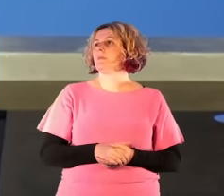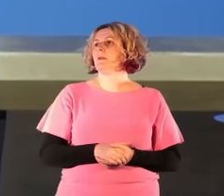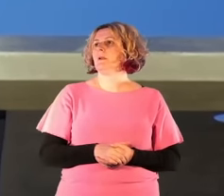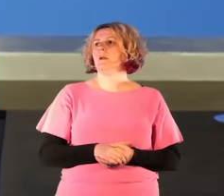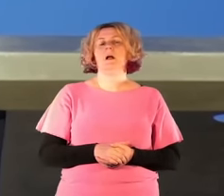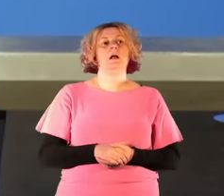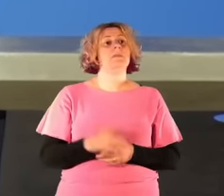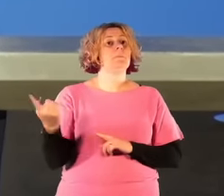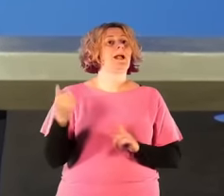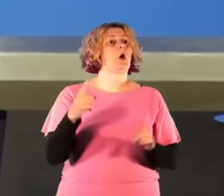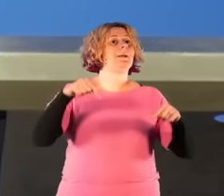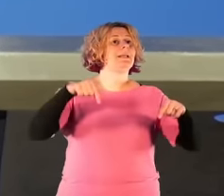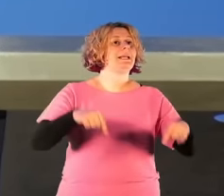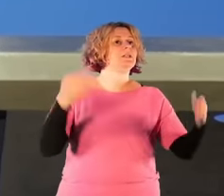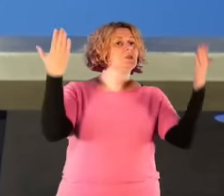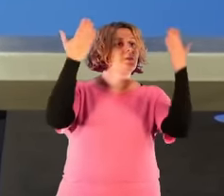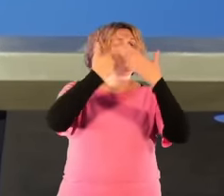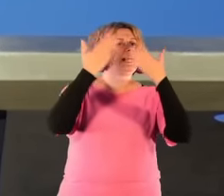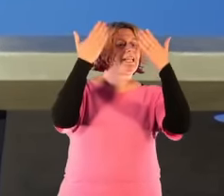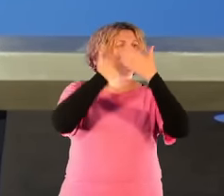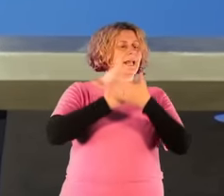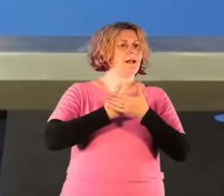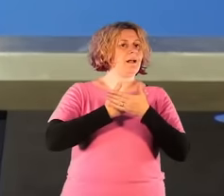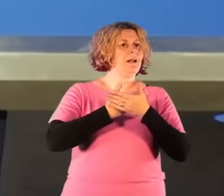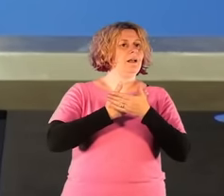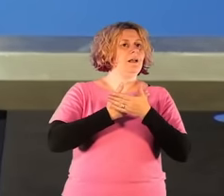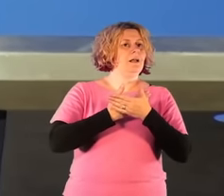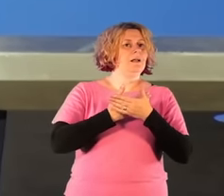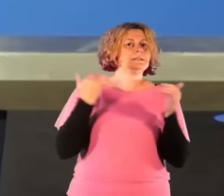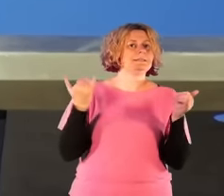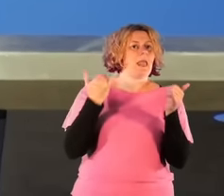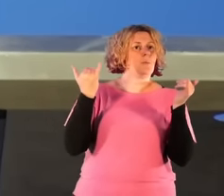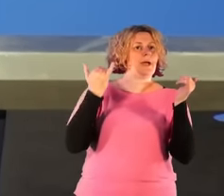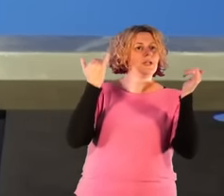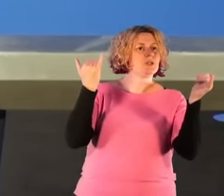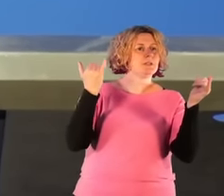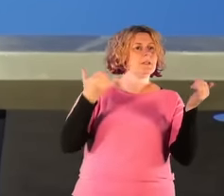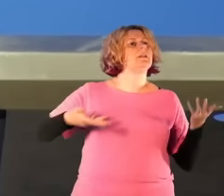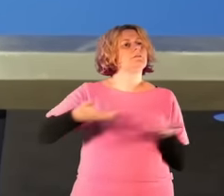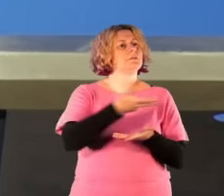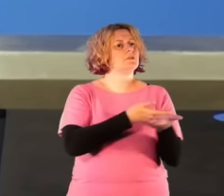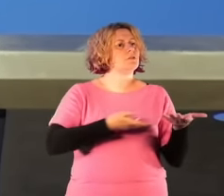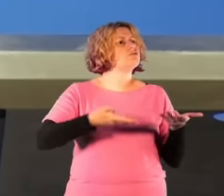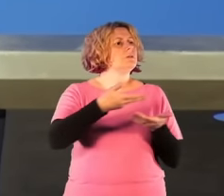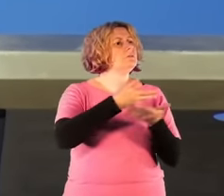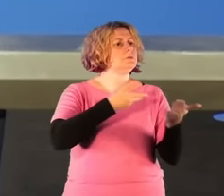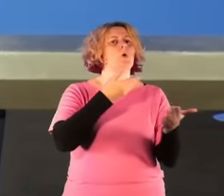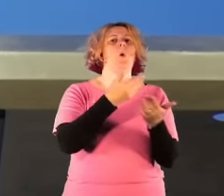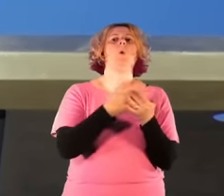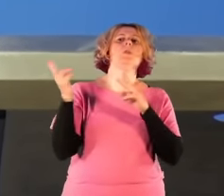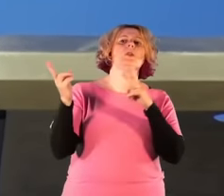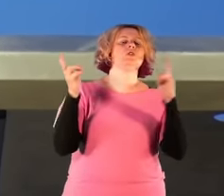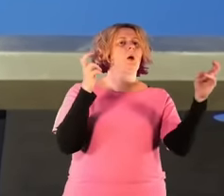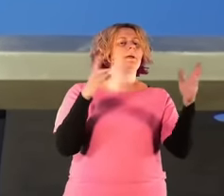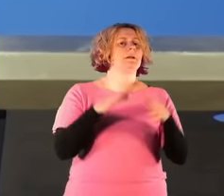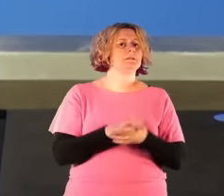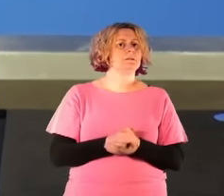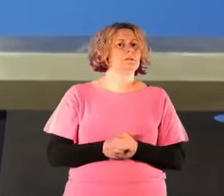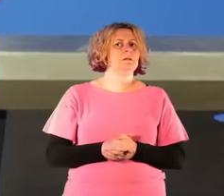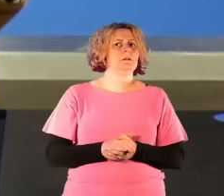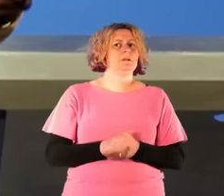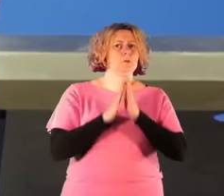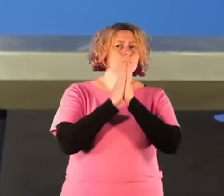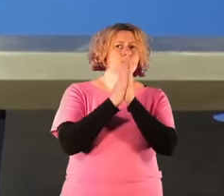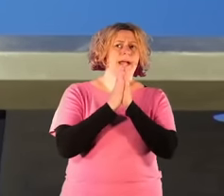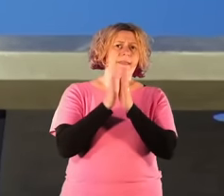evening celebrations and in other contexts, and praying through that. I think it'd be great just to pray that all of these seeds of God's Word that have gone